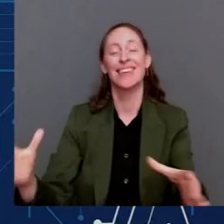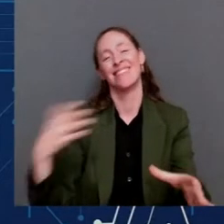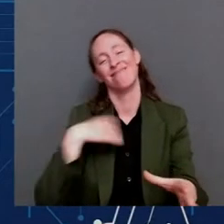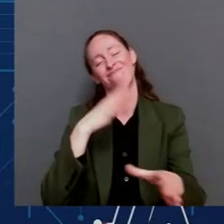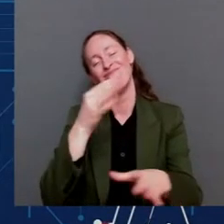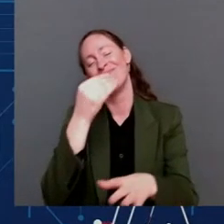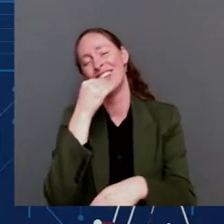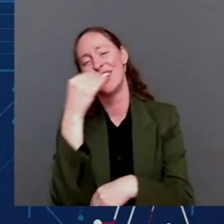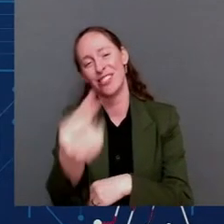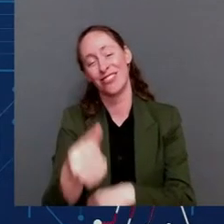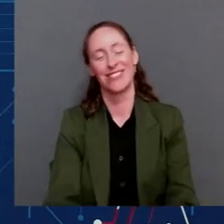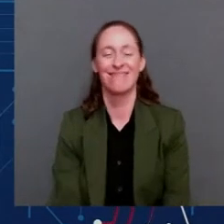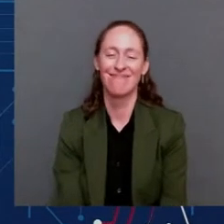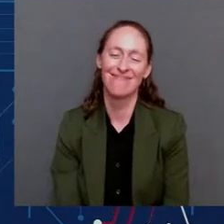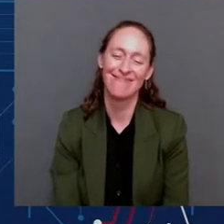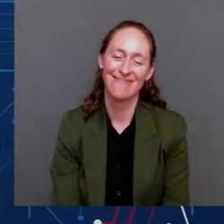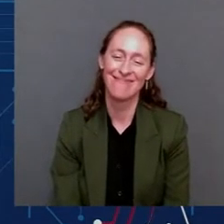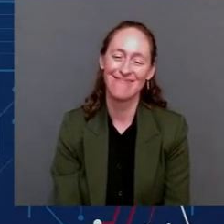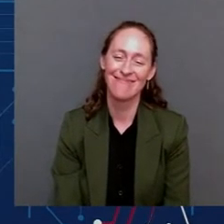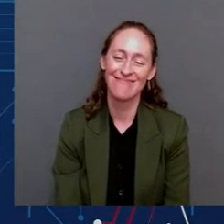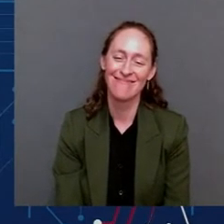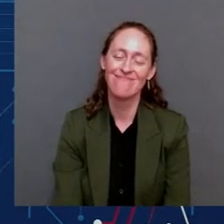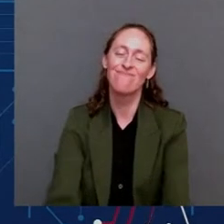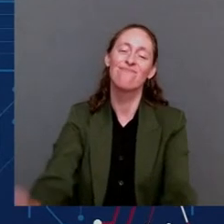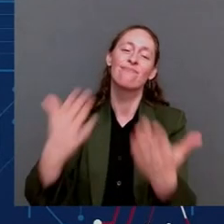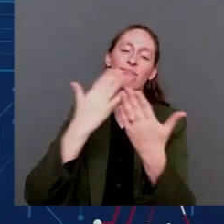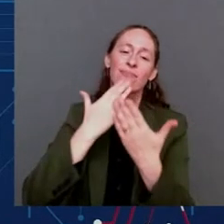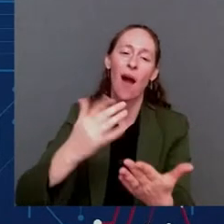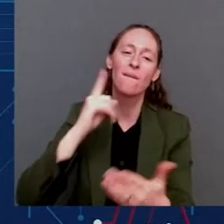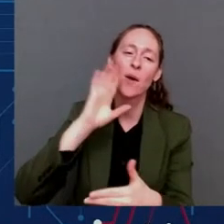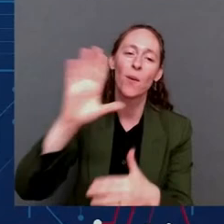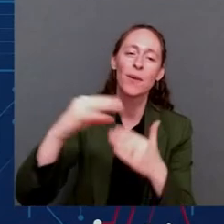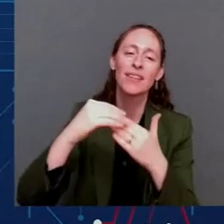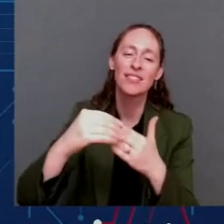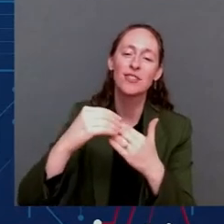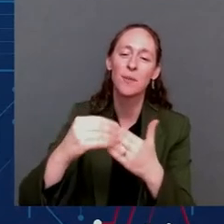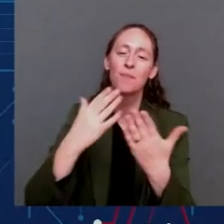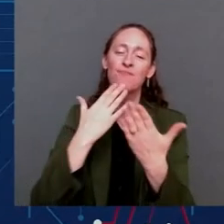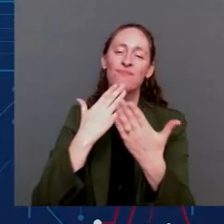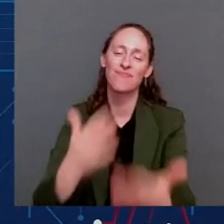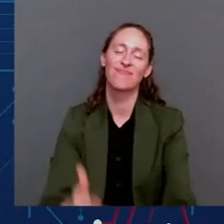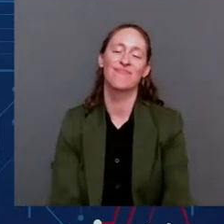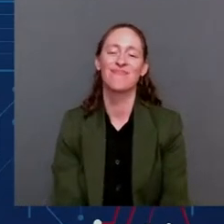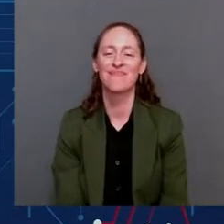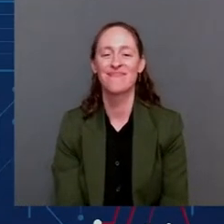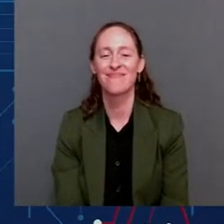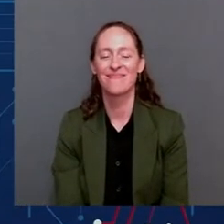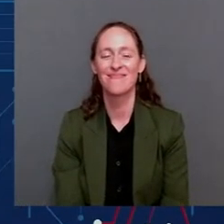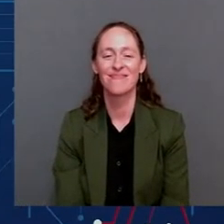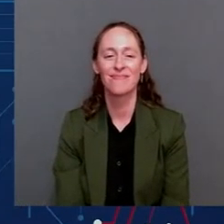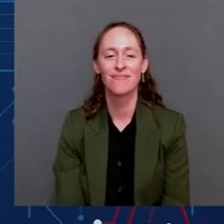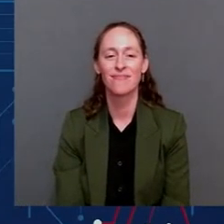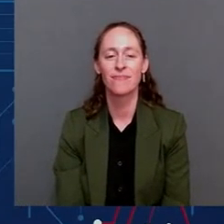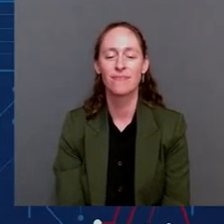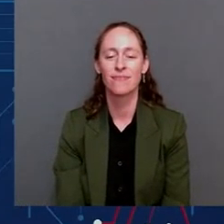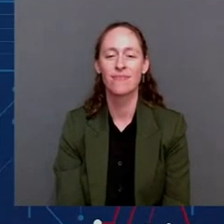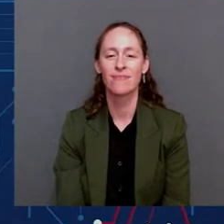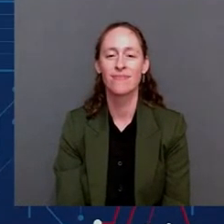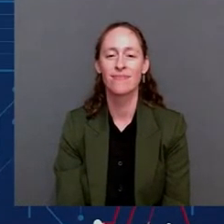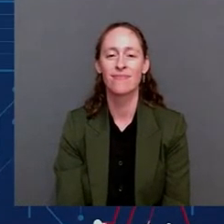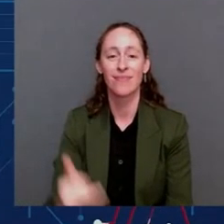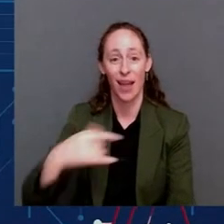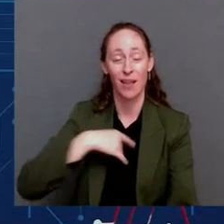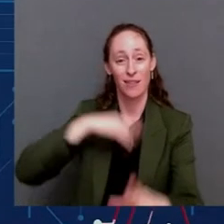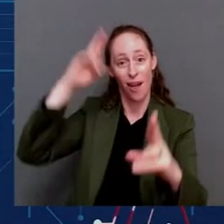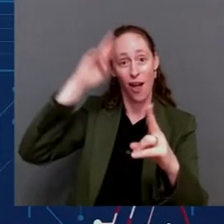our country and the state of Michigan moving forward. It is my distinct honor to introduce President Biden, who is joining